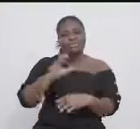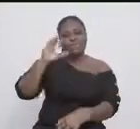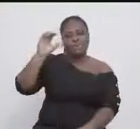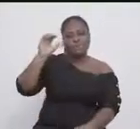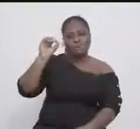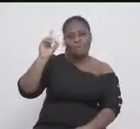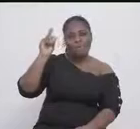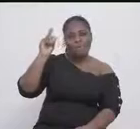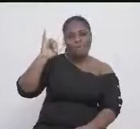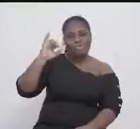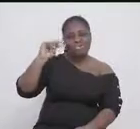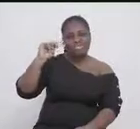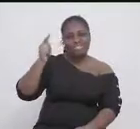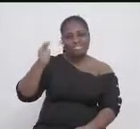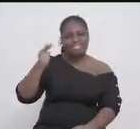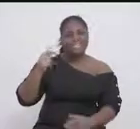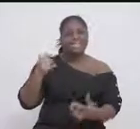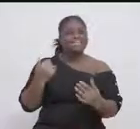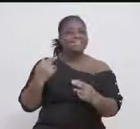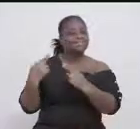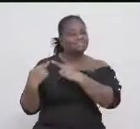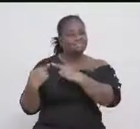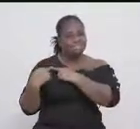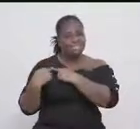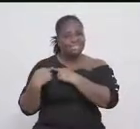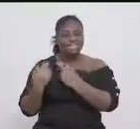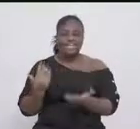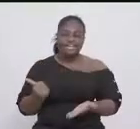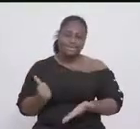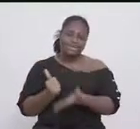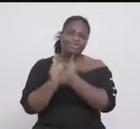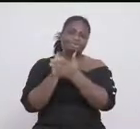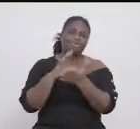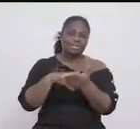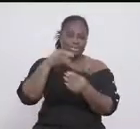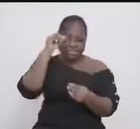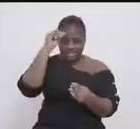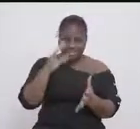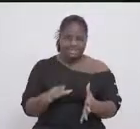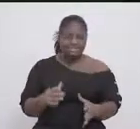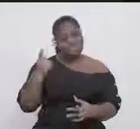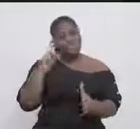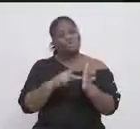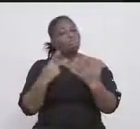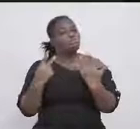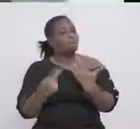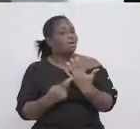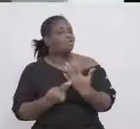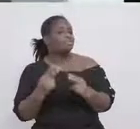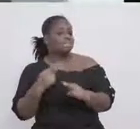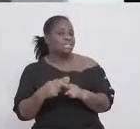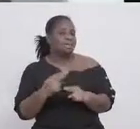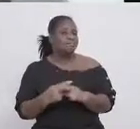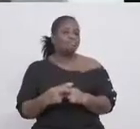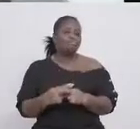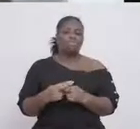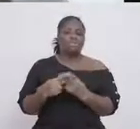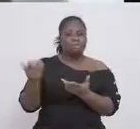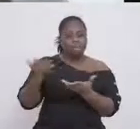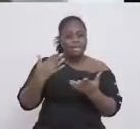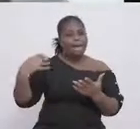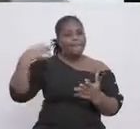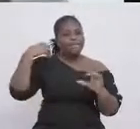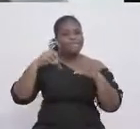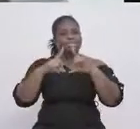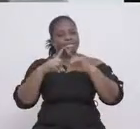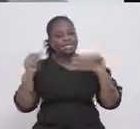coding and its role in releasing learners from Africa. Program is EdTech Monday, brought to you by the MasterCard